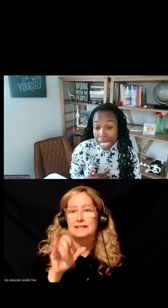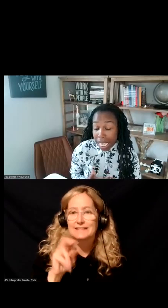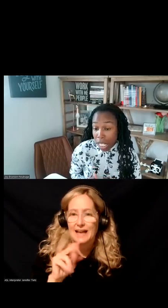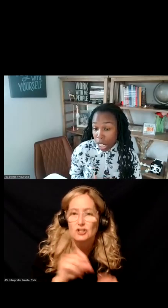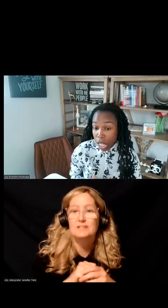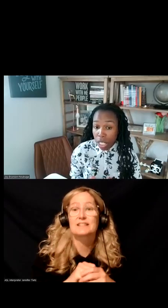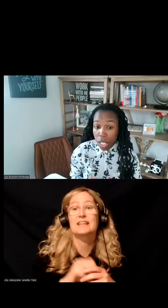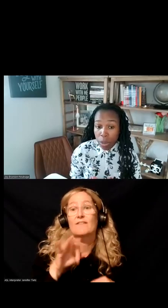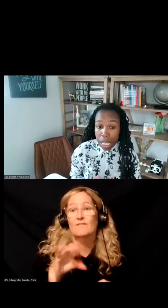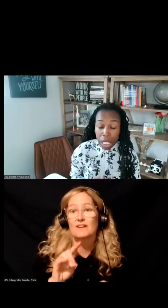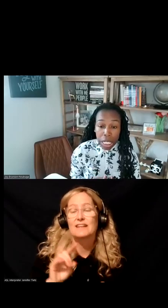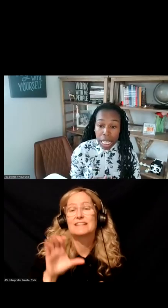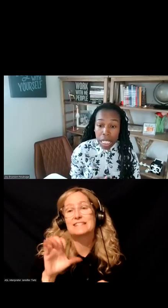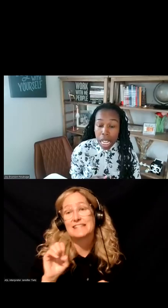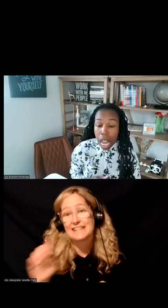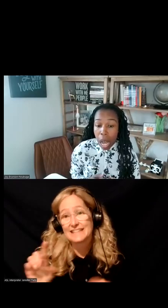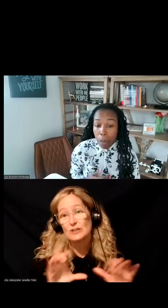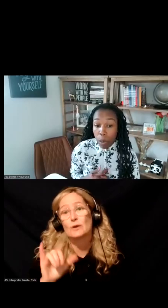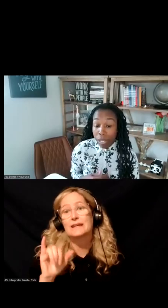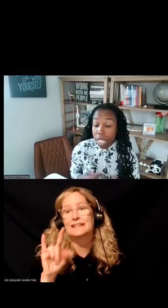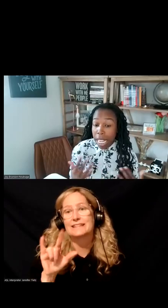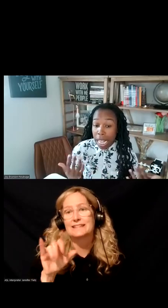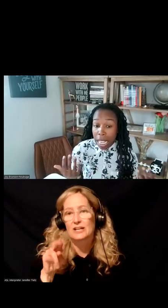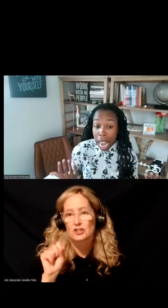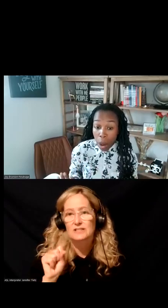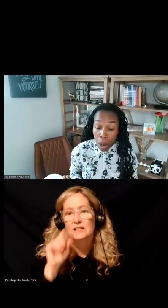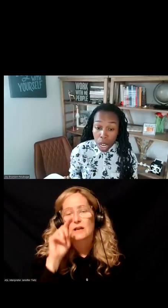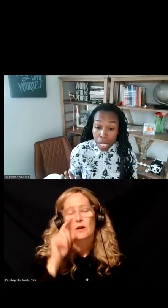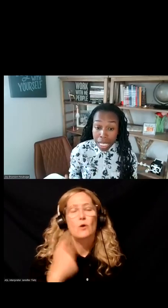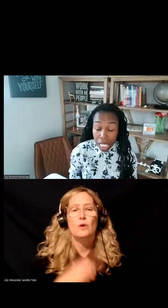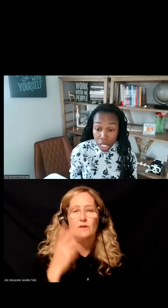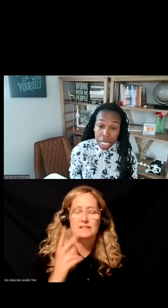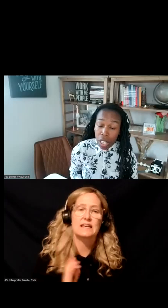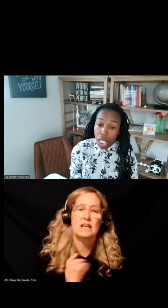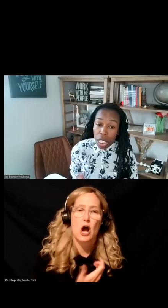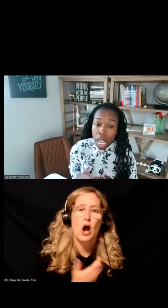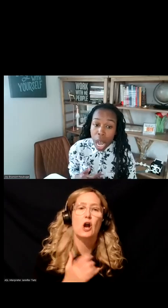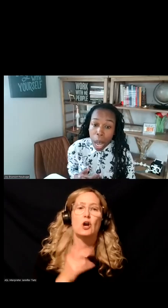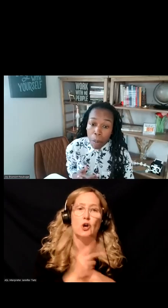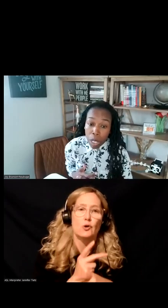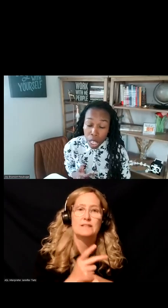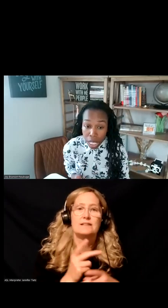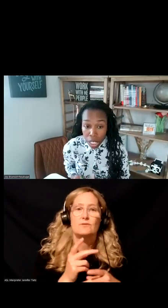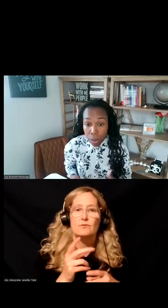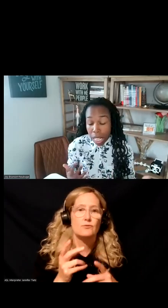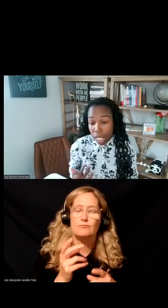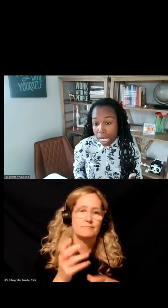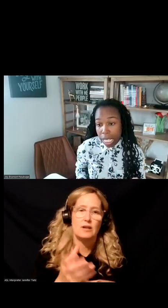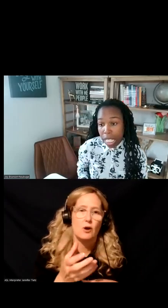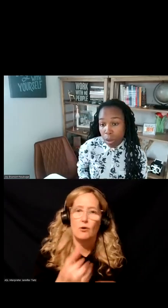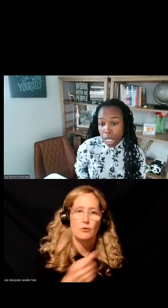We've seen ED starting to do inductions. We've seen our detention centers starting